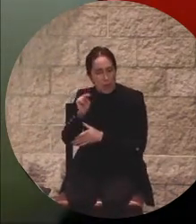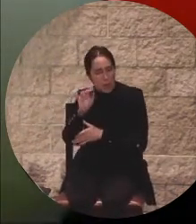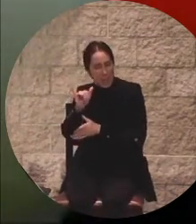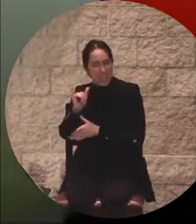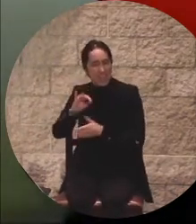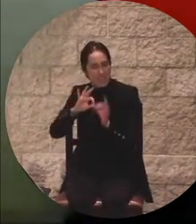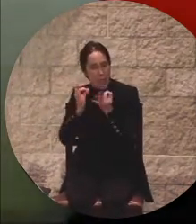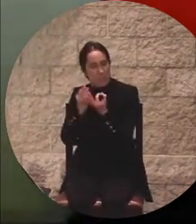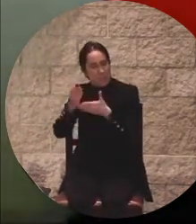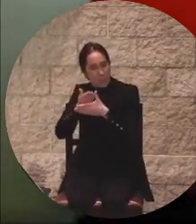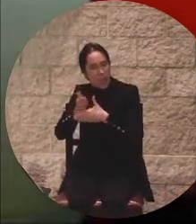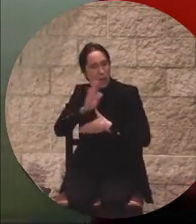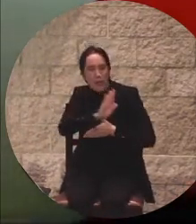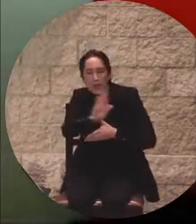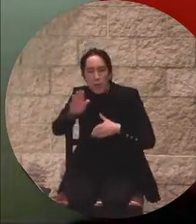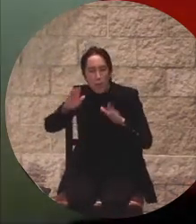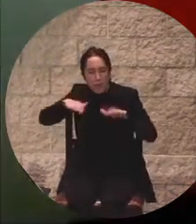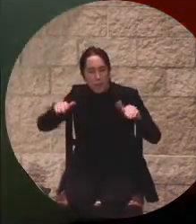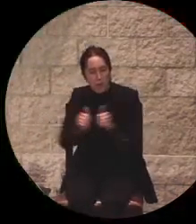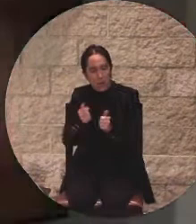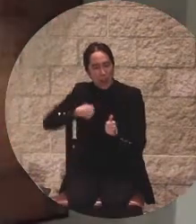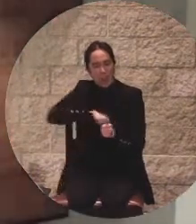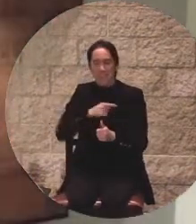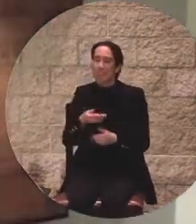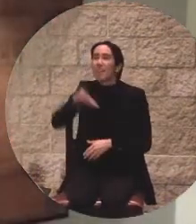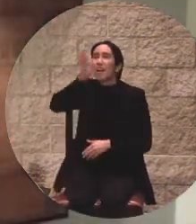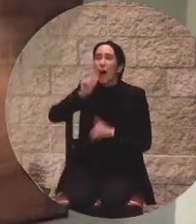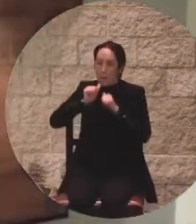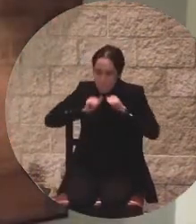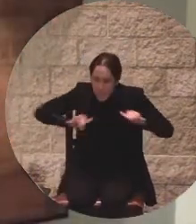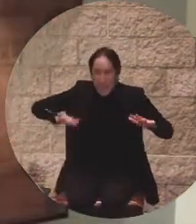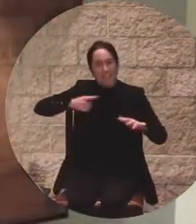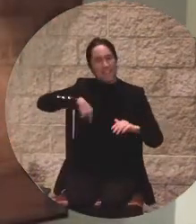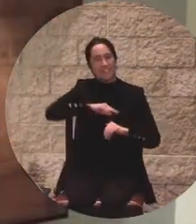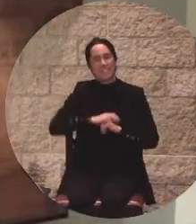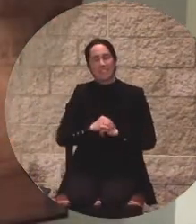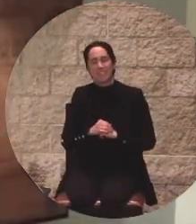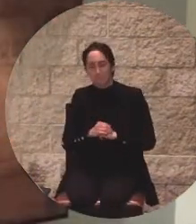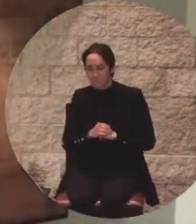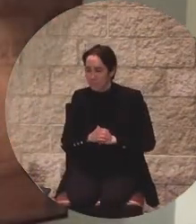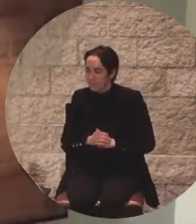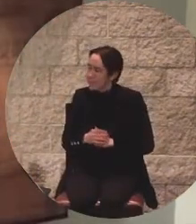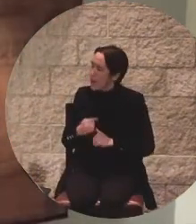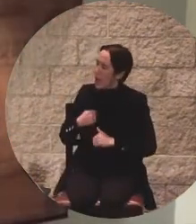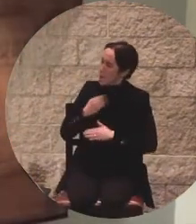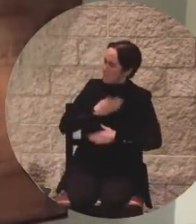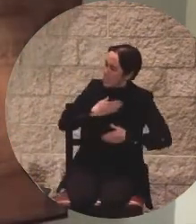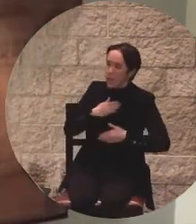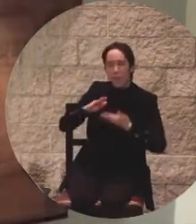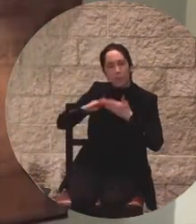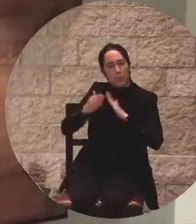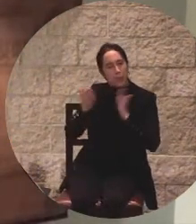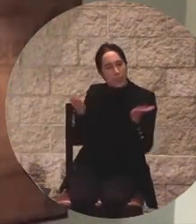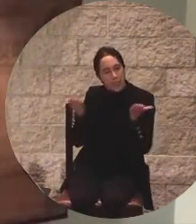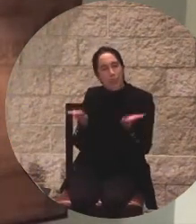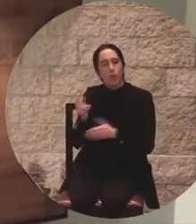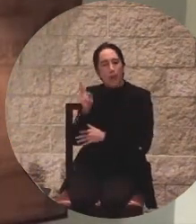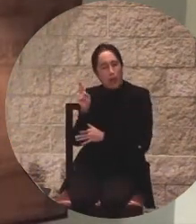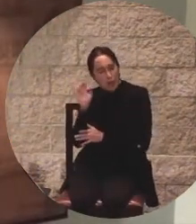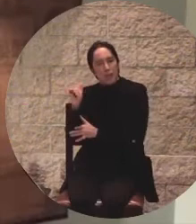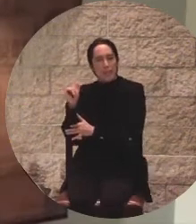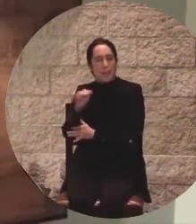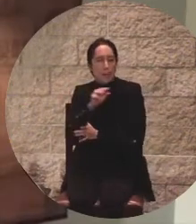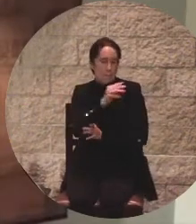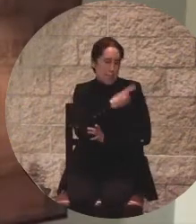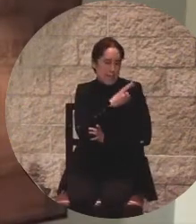God bless us, everyone. I appreciate the community at Unity Minneapolis and the opportunities for